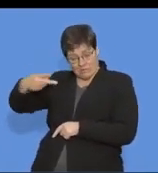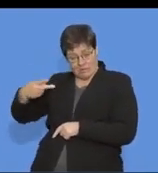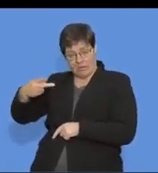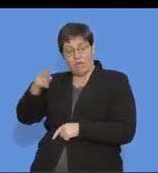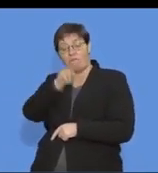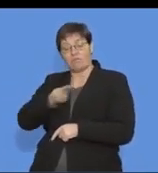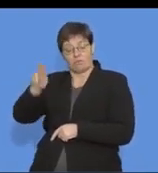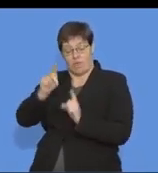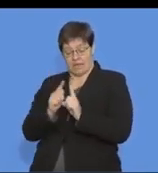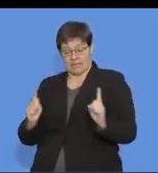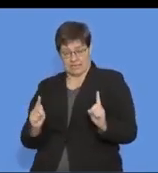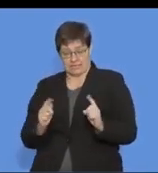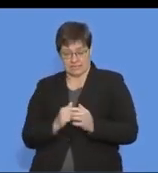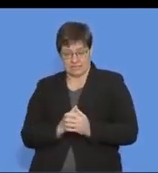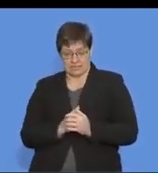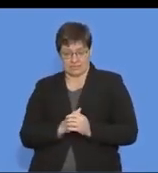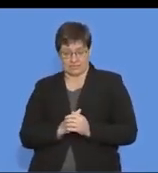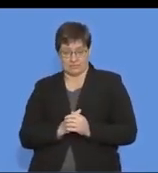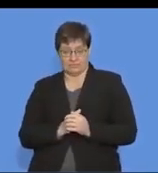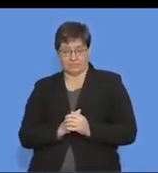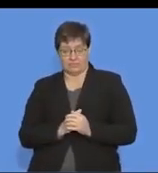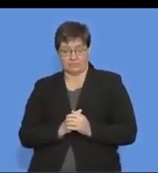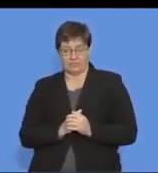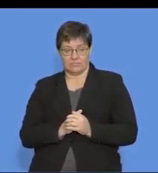the square of the distance, okay?